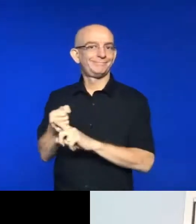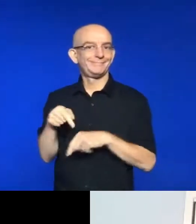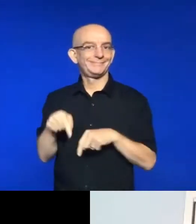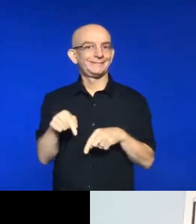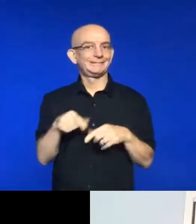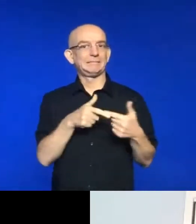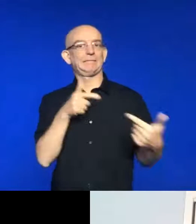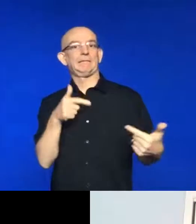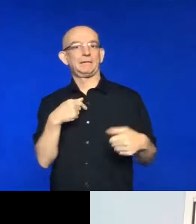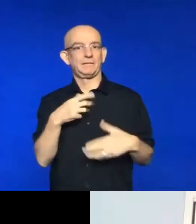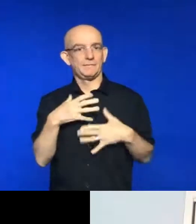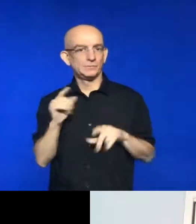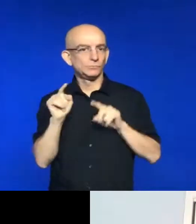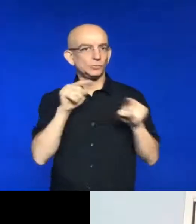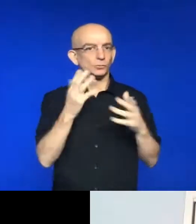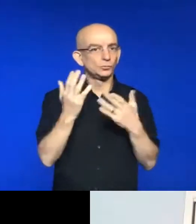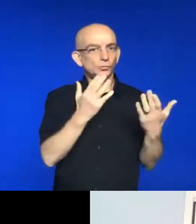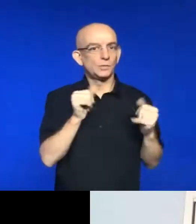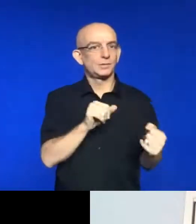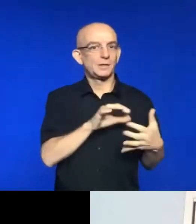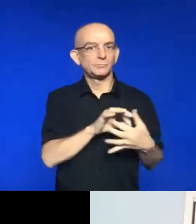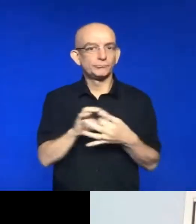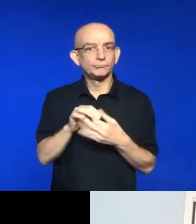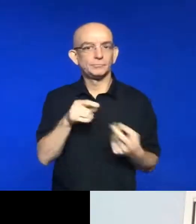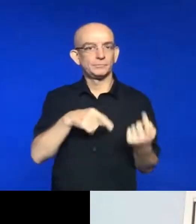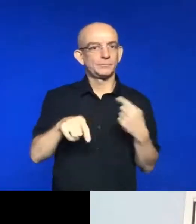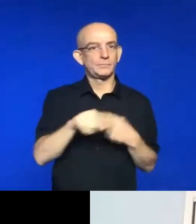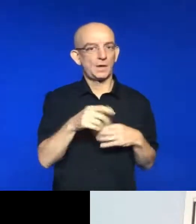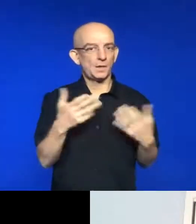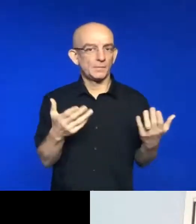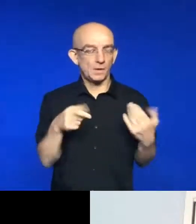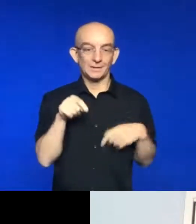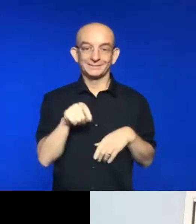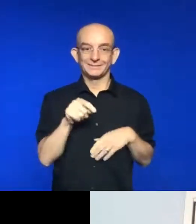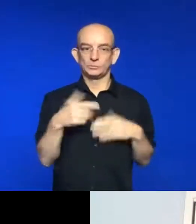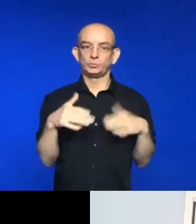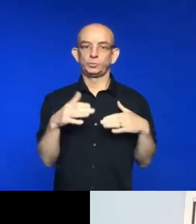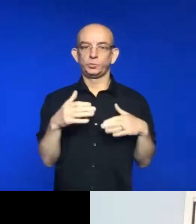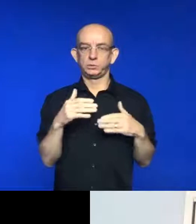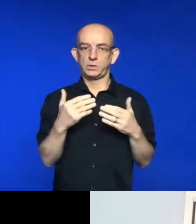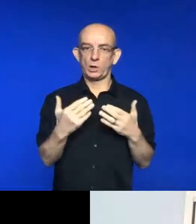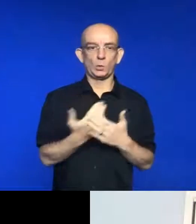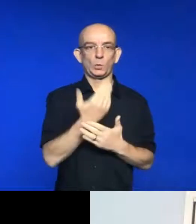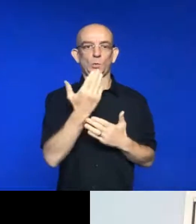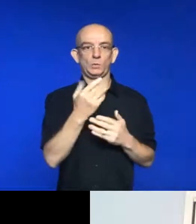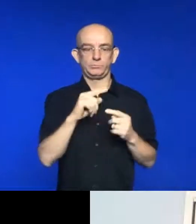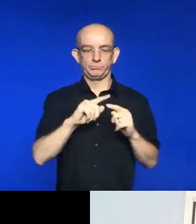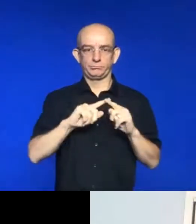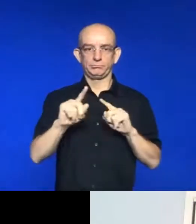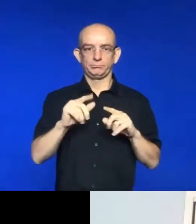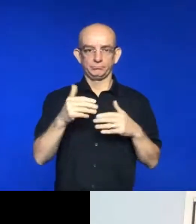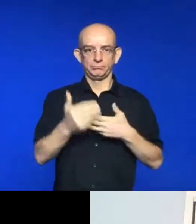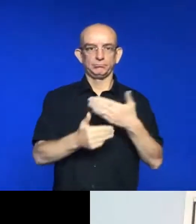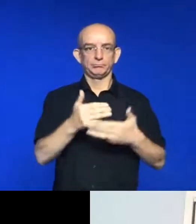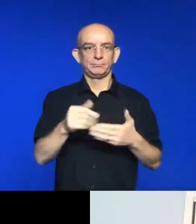new sort of approach to doing things that, you know, I can't even confidently say that we figured out